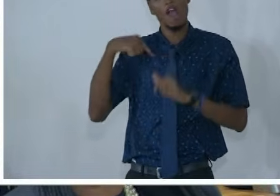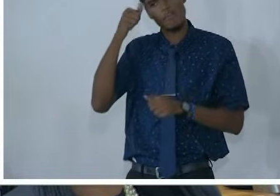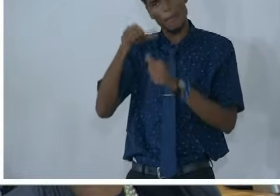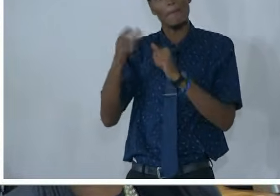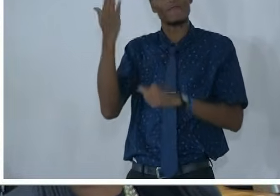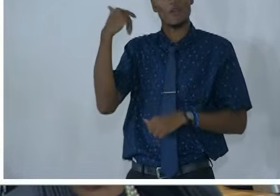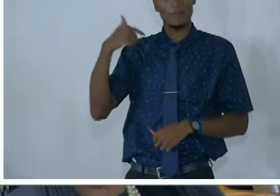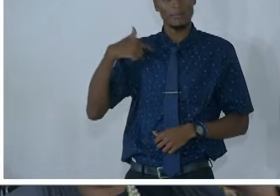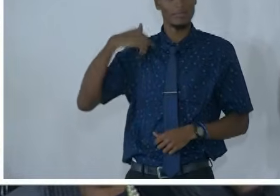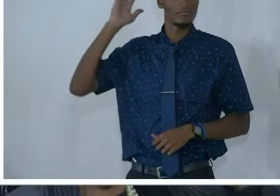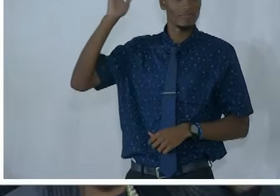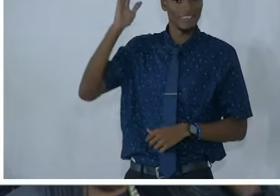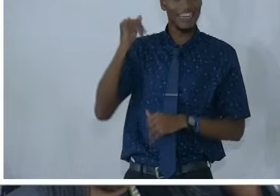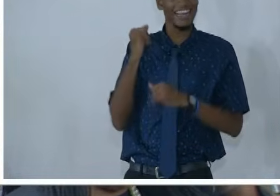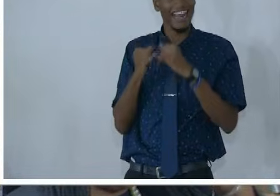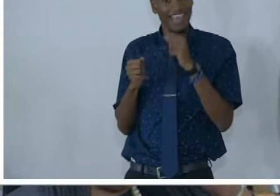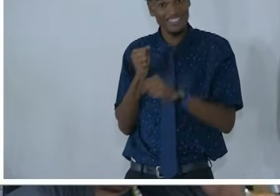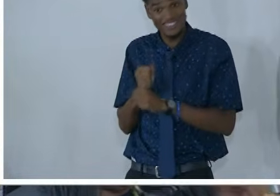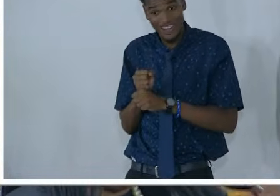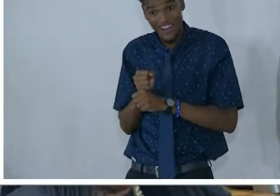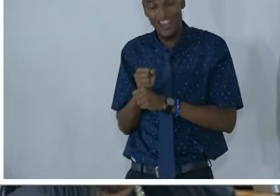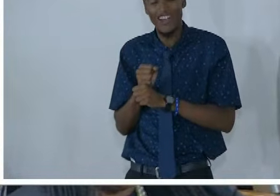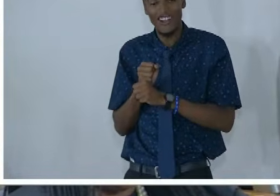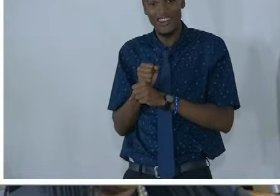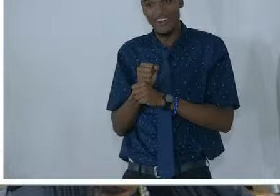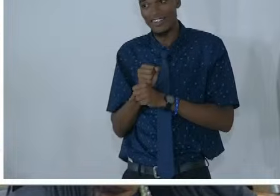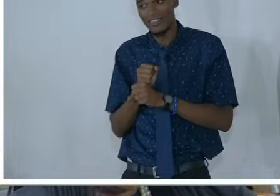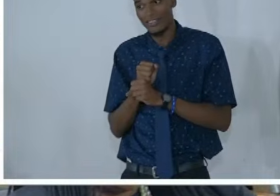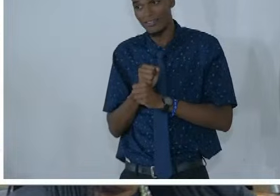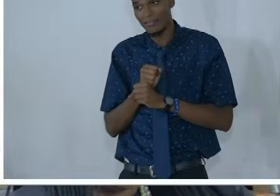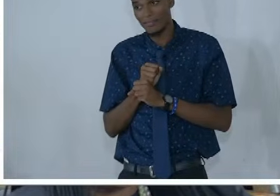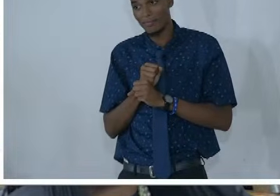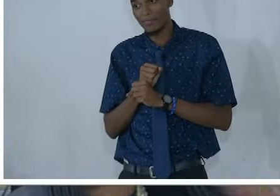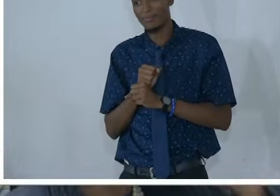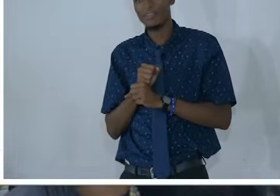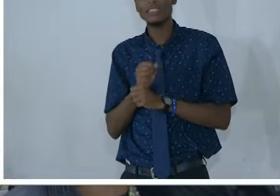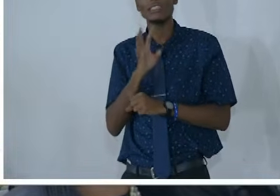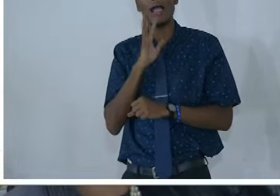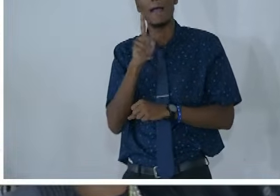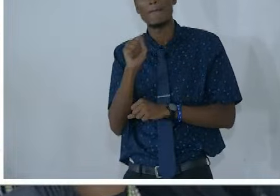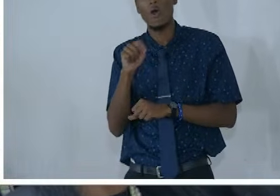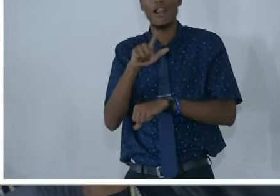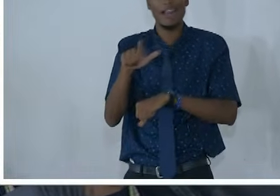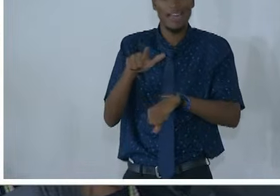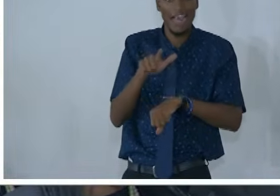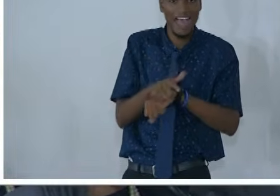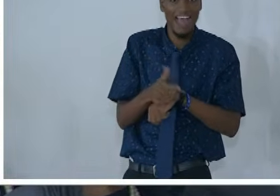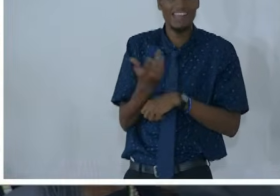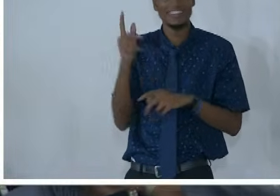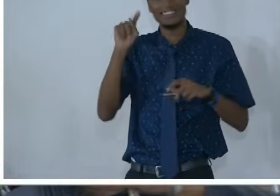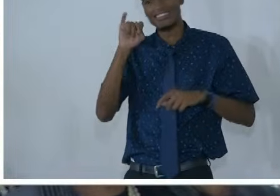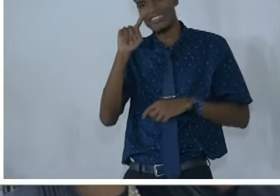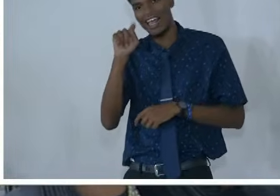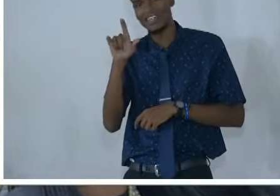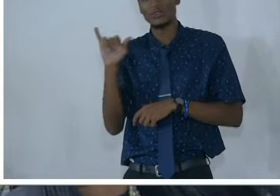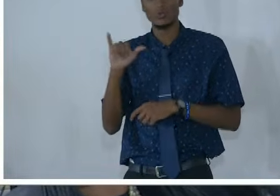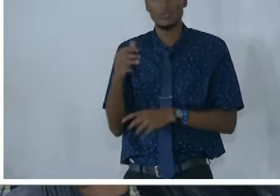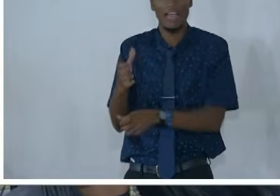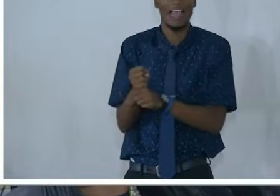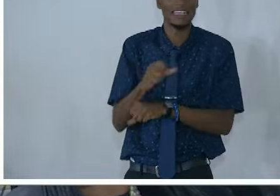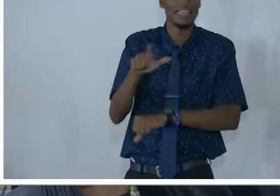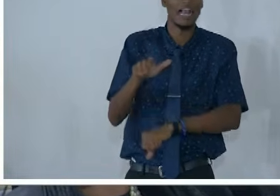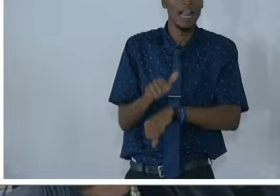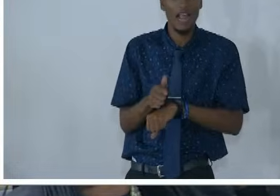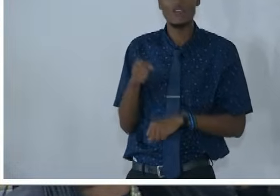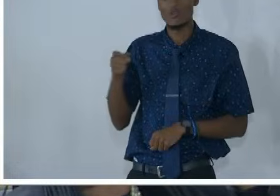presentation last year, the whole issue of land titling and land reclamation, and you made a commitment that